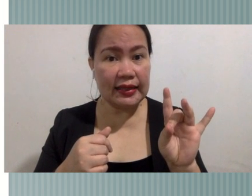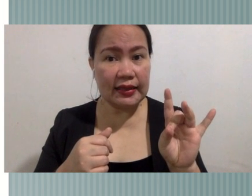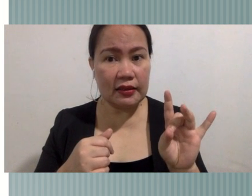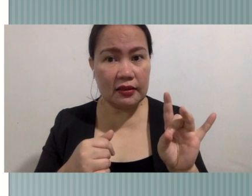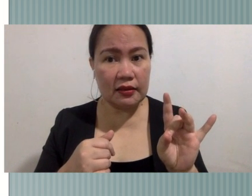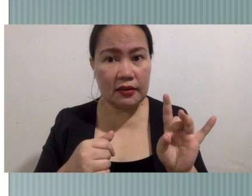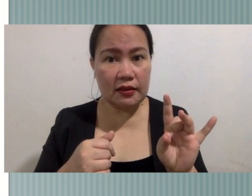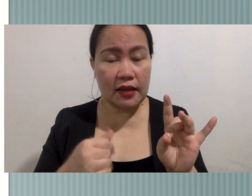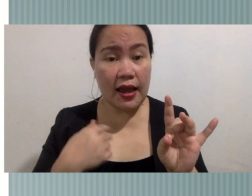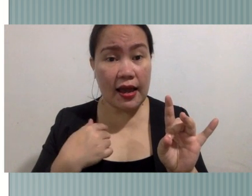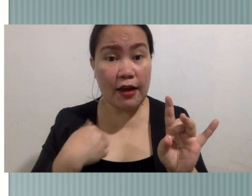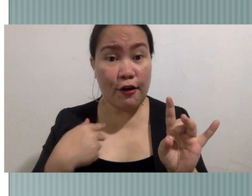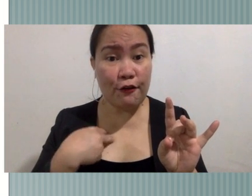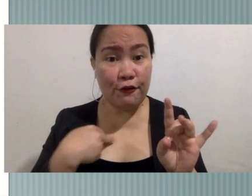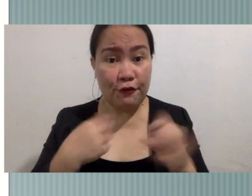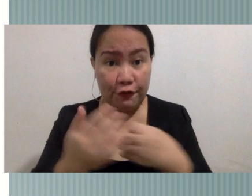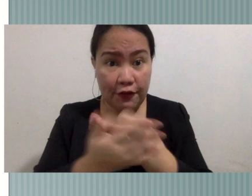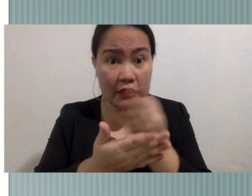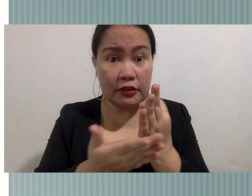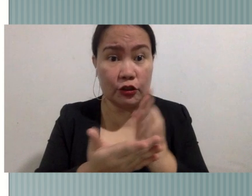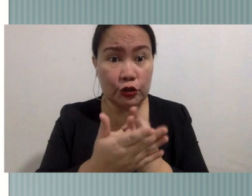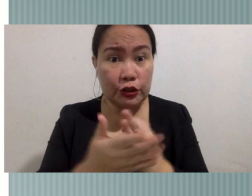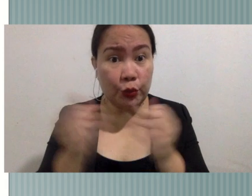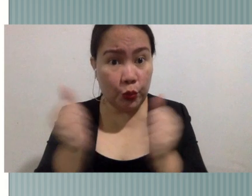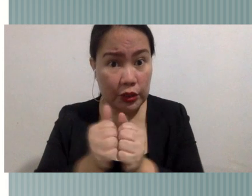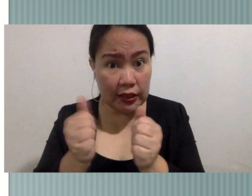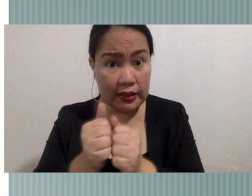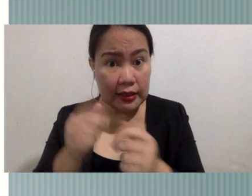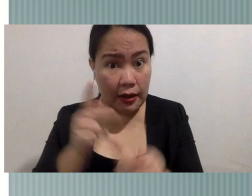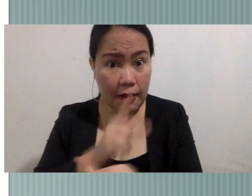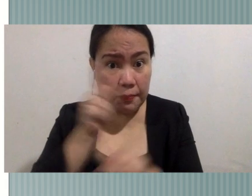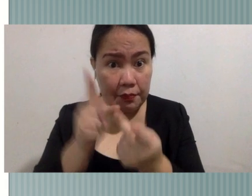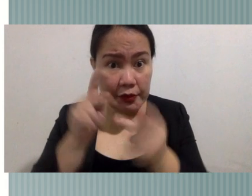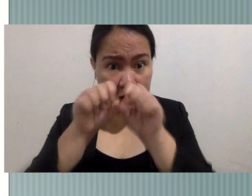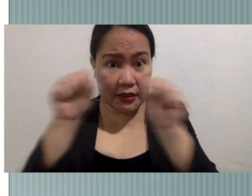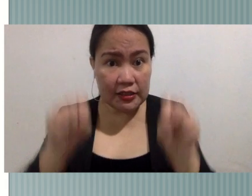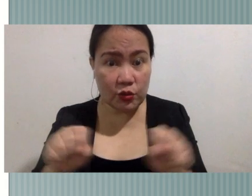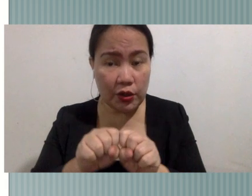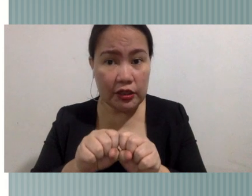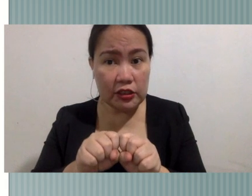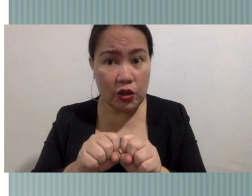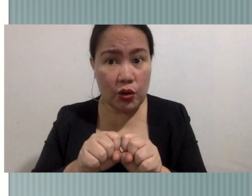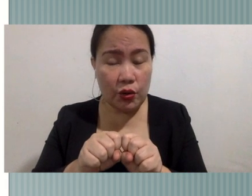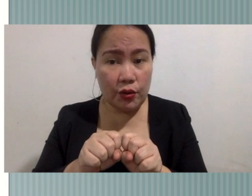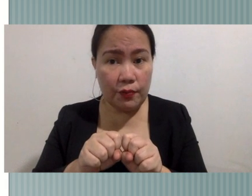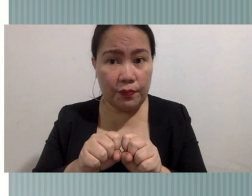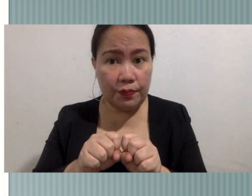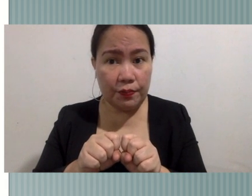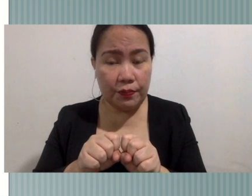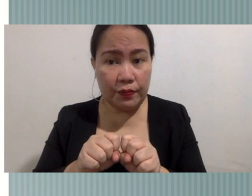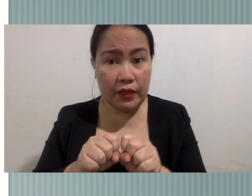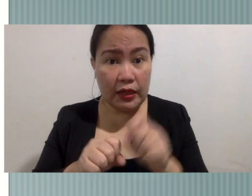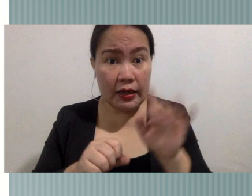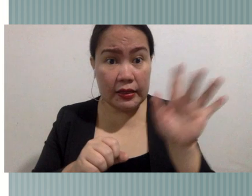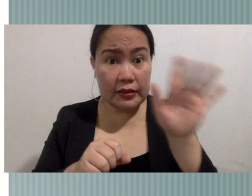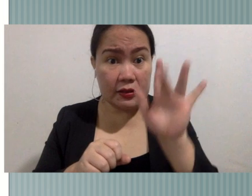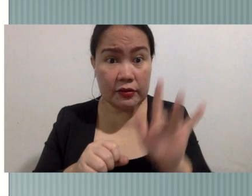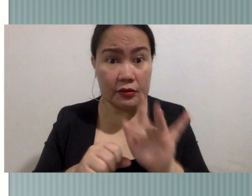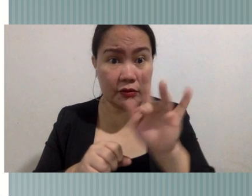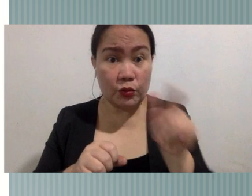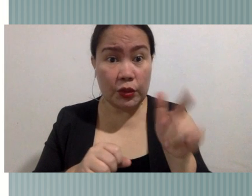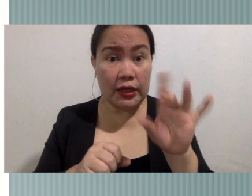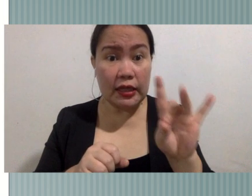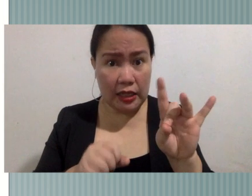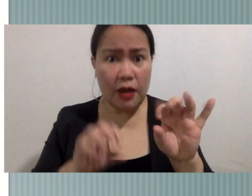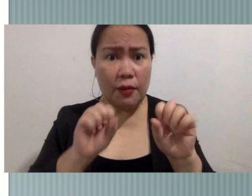28 ay merong factor na may perfect squared. So, hindi yung square root of 28 ay